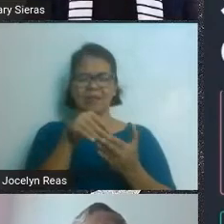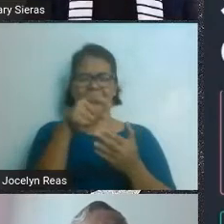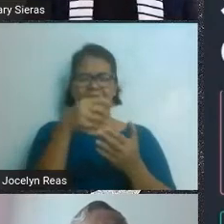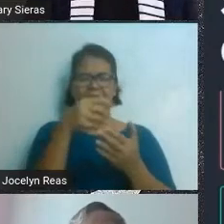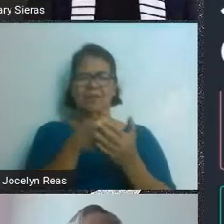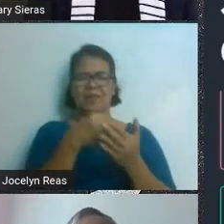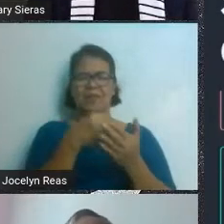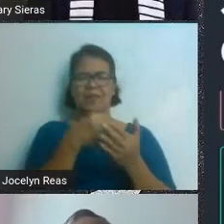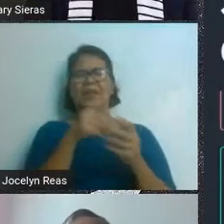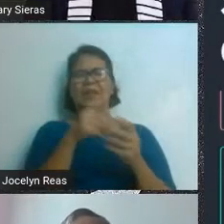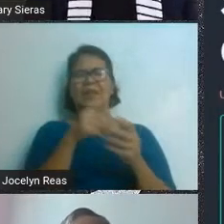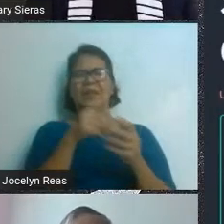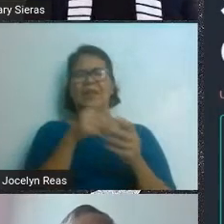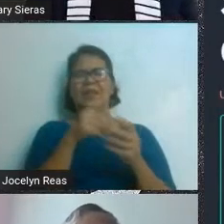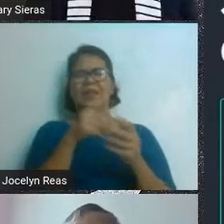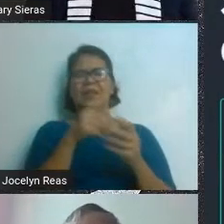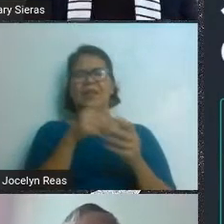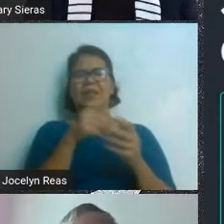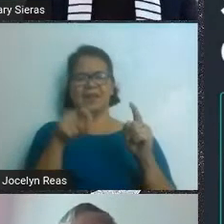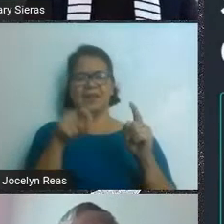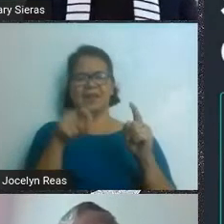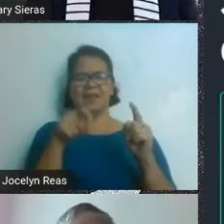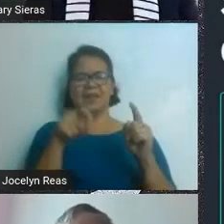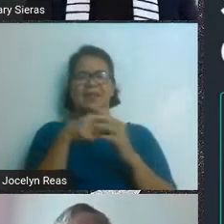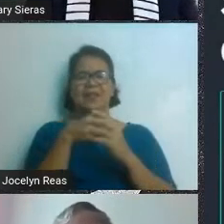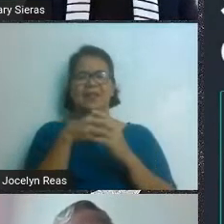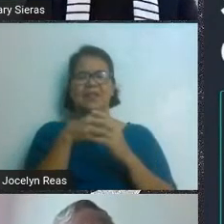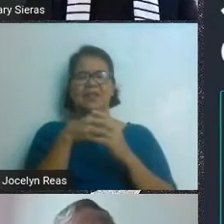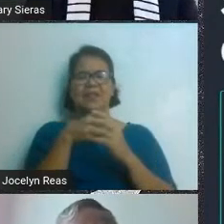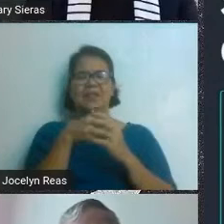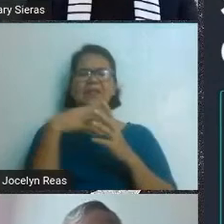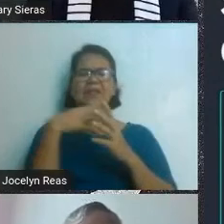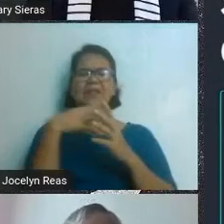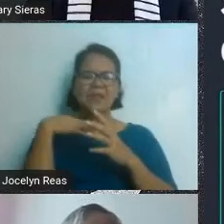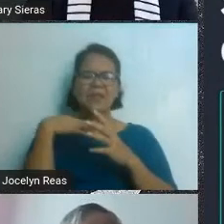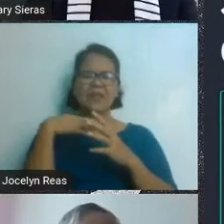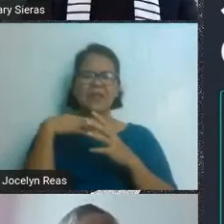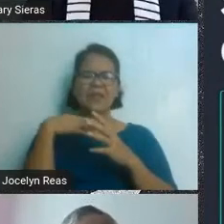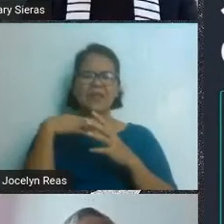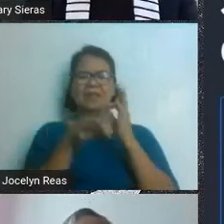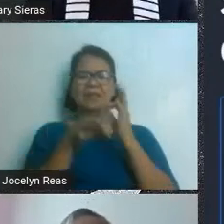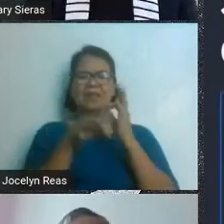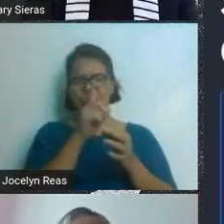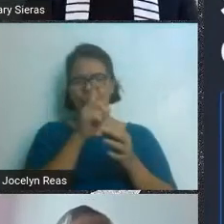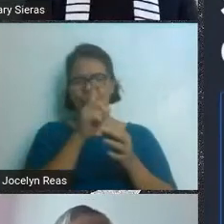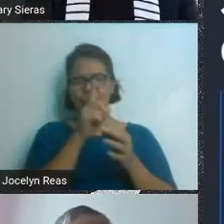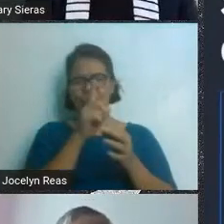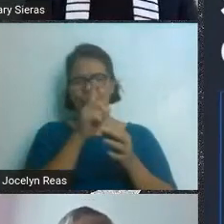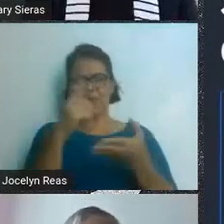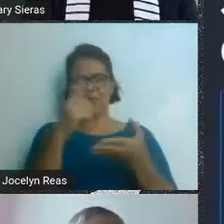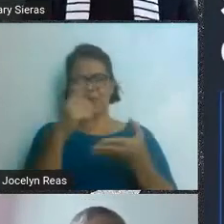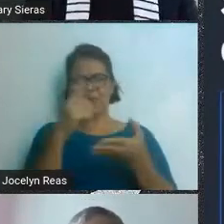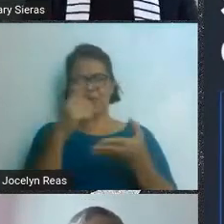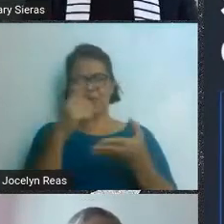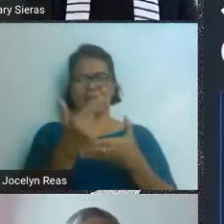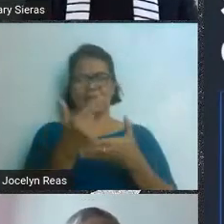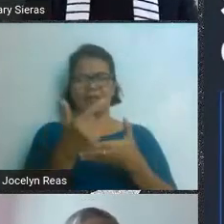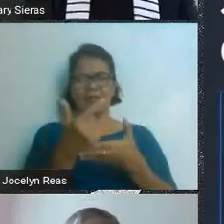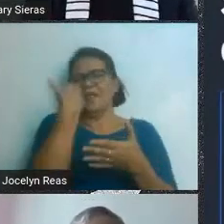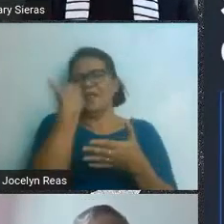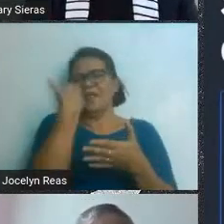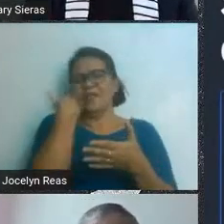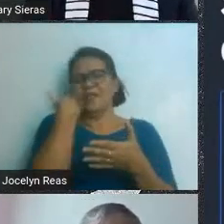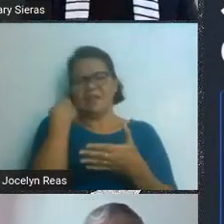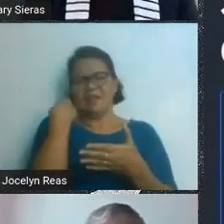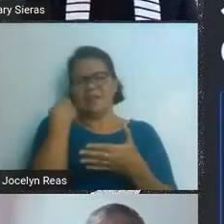we are encouraging our ever-reliable partners to help us produce resources, mga gadgets for the learners, and even for the